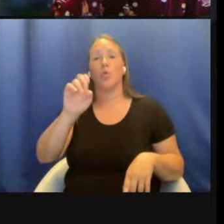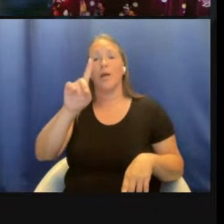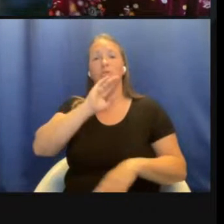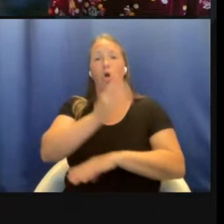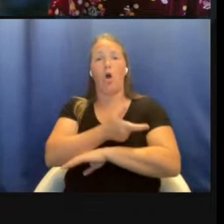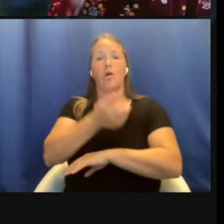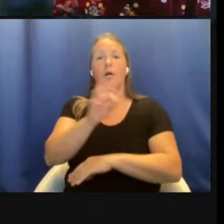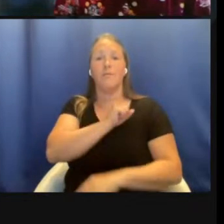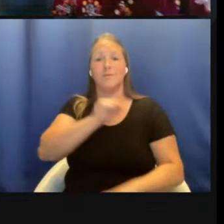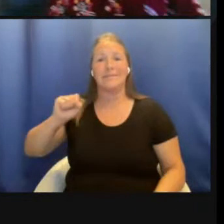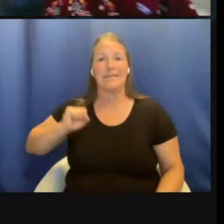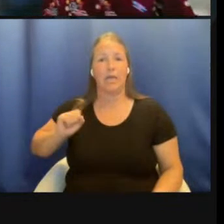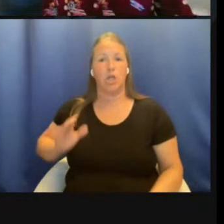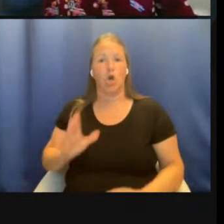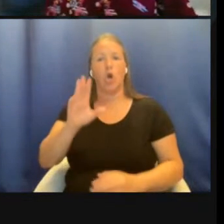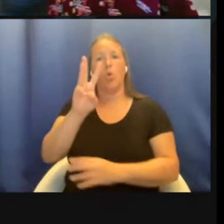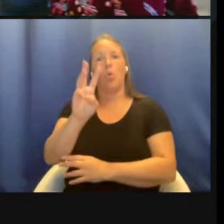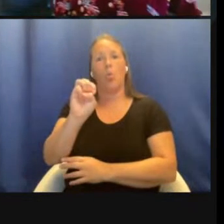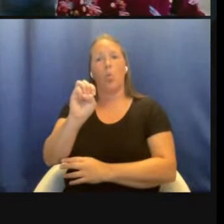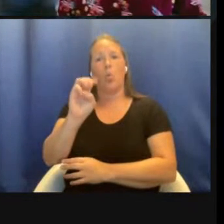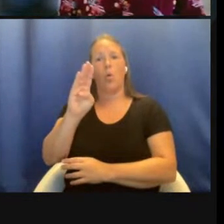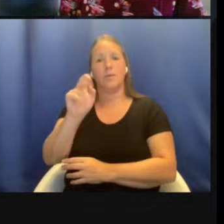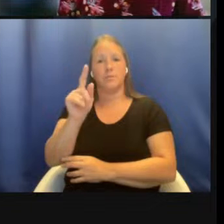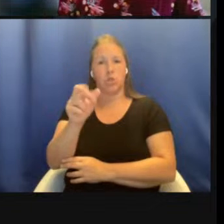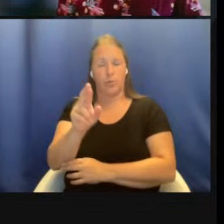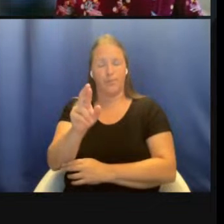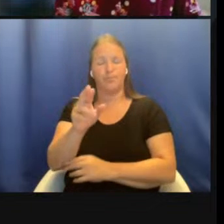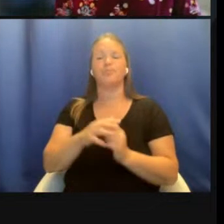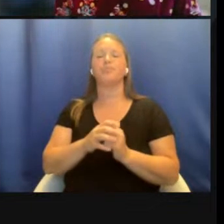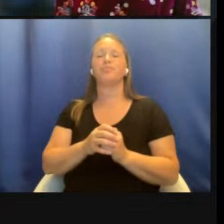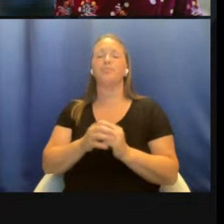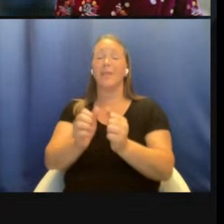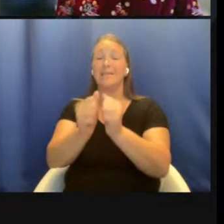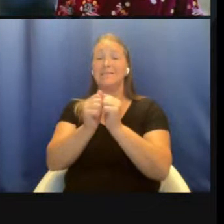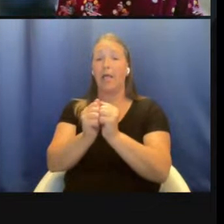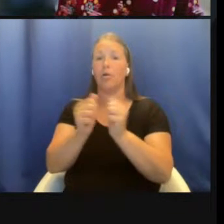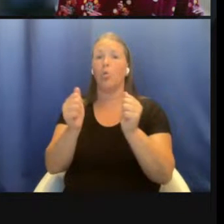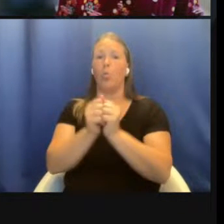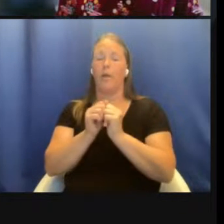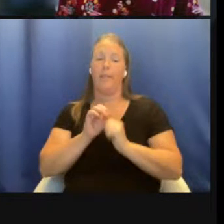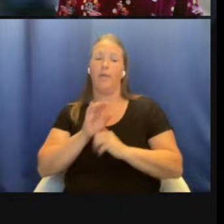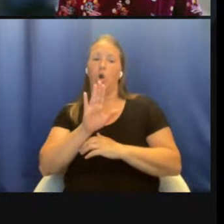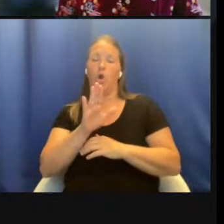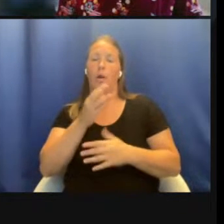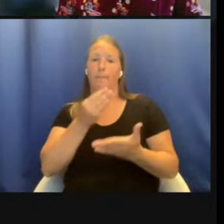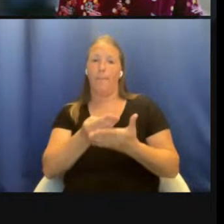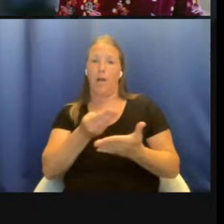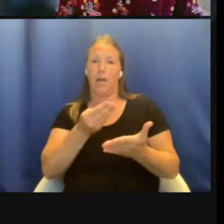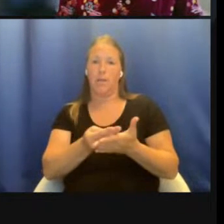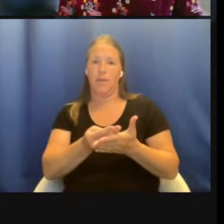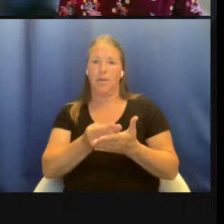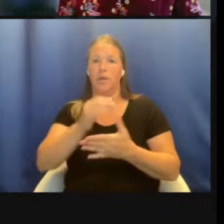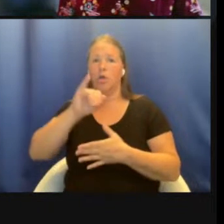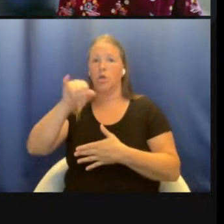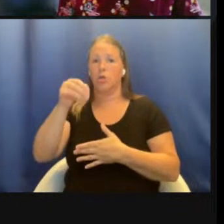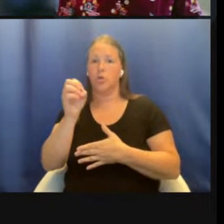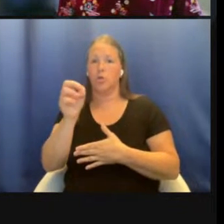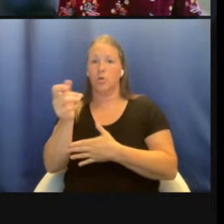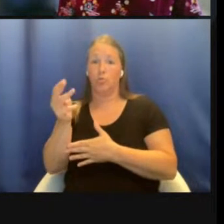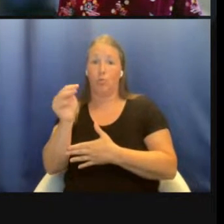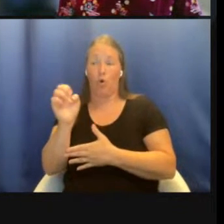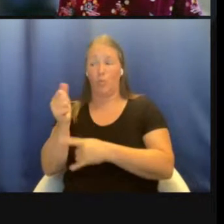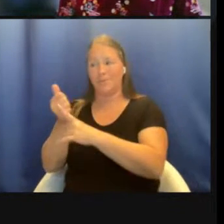Together with her money, which Jerome himself, the quote is from him, I quote, "I would not marry a woman without money," he